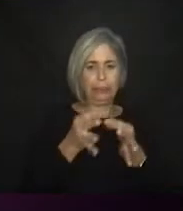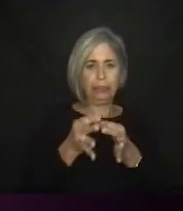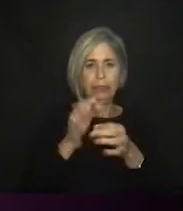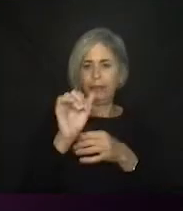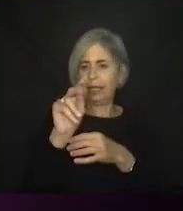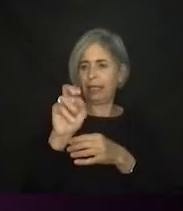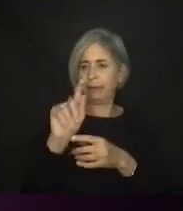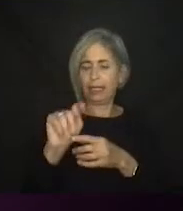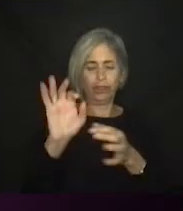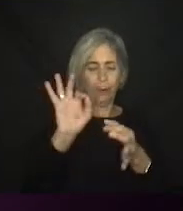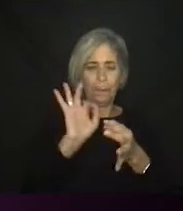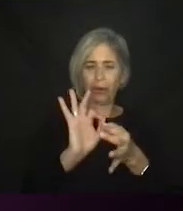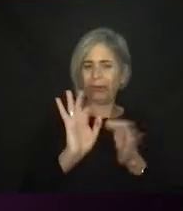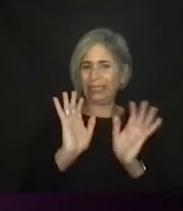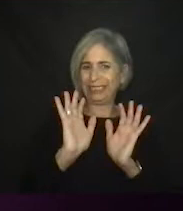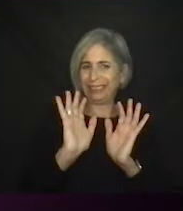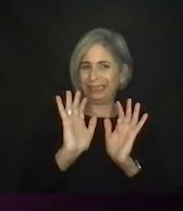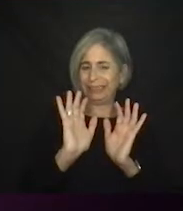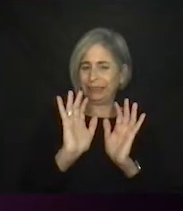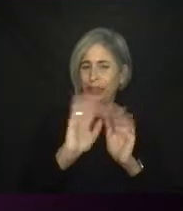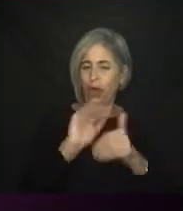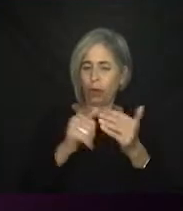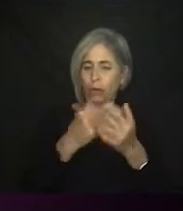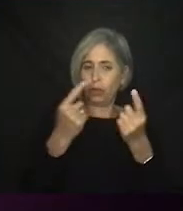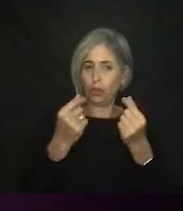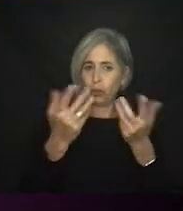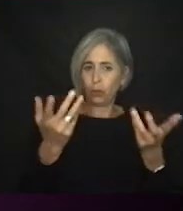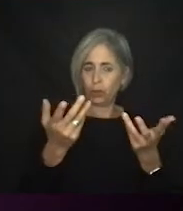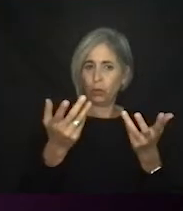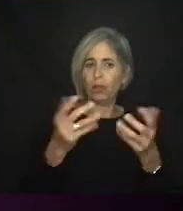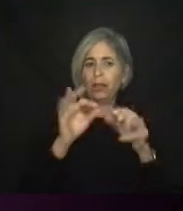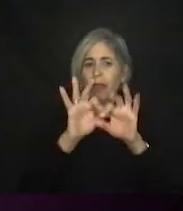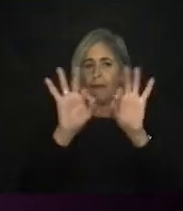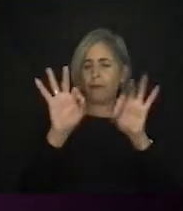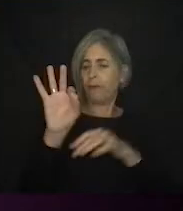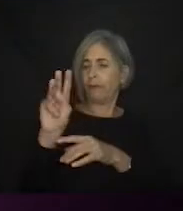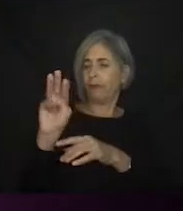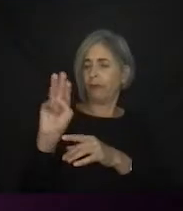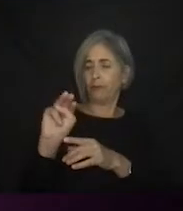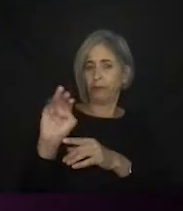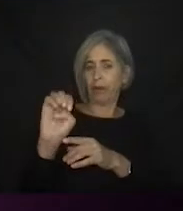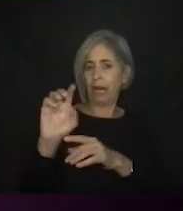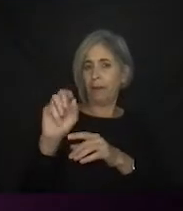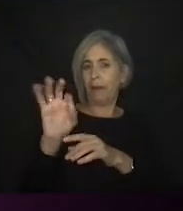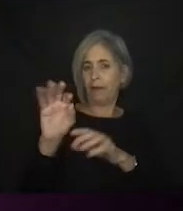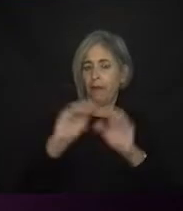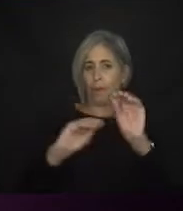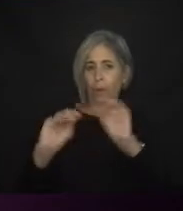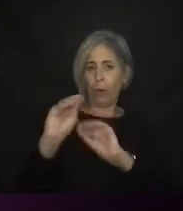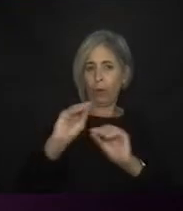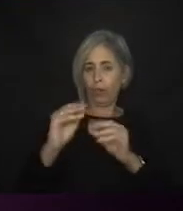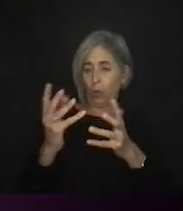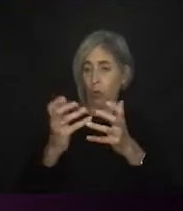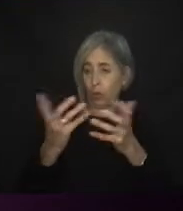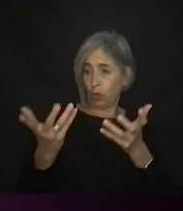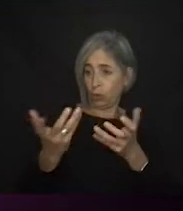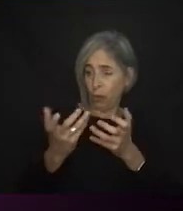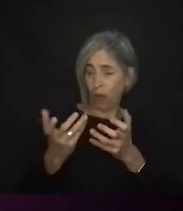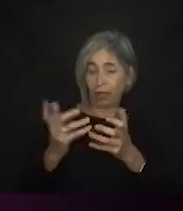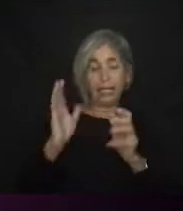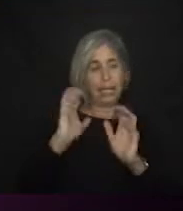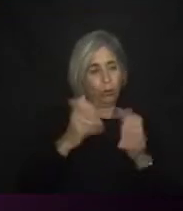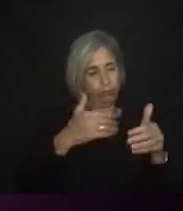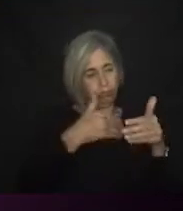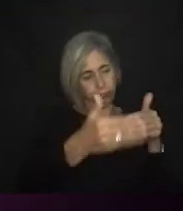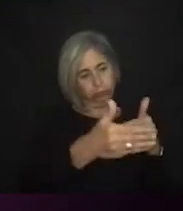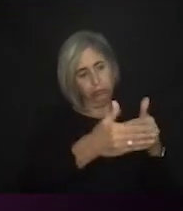detail of an animation perfect. All you have to do is tell Framer Motion what you want the animation to look like, and Framer Motion